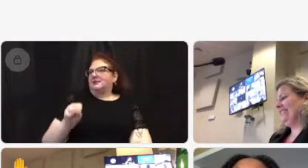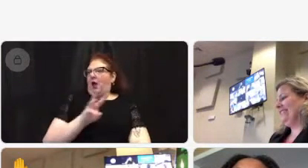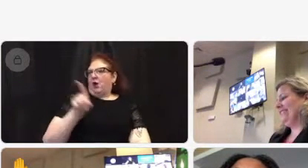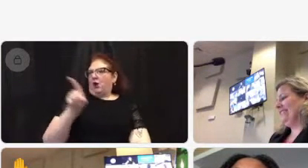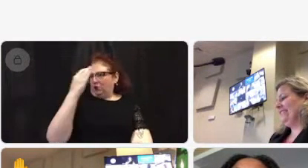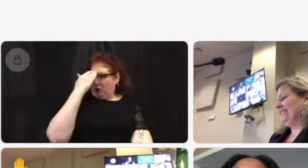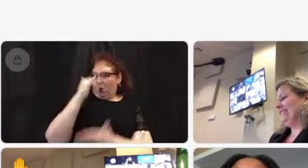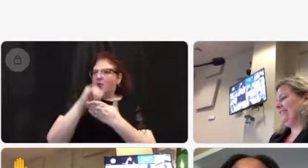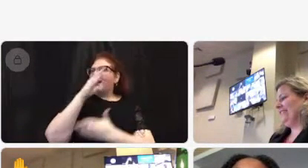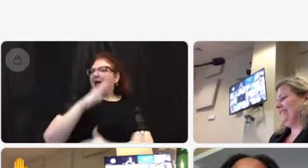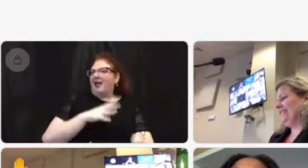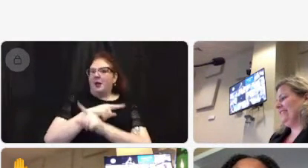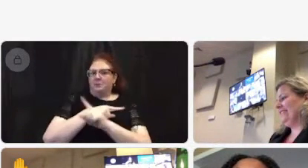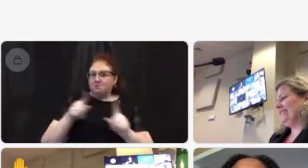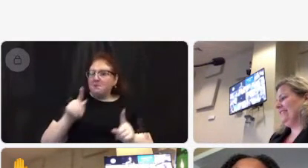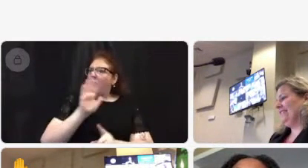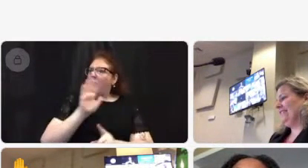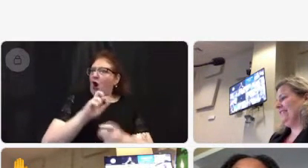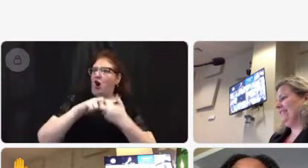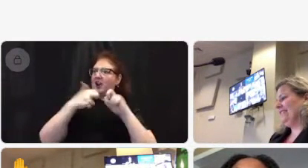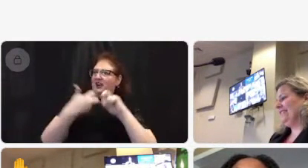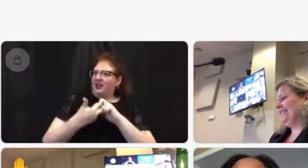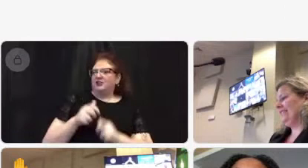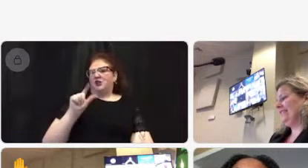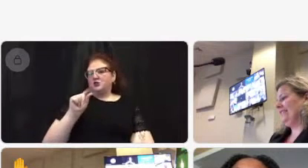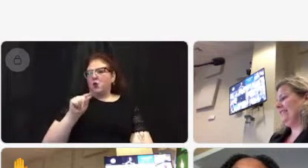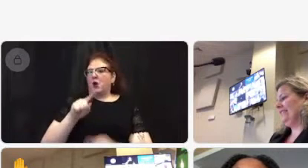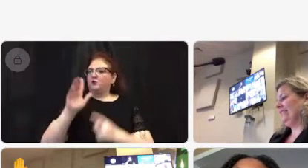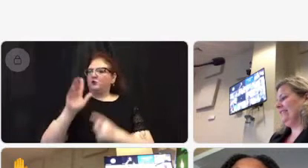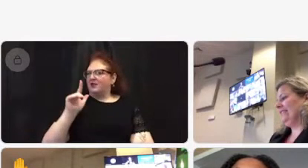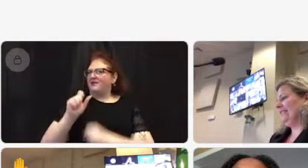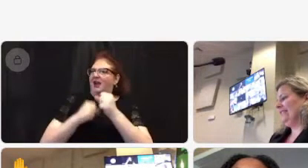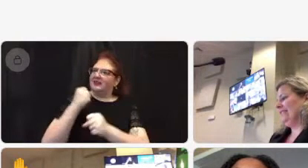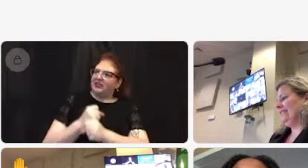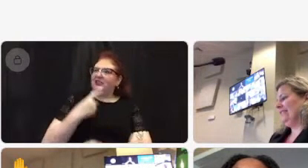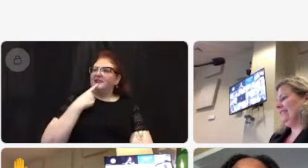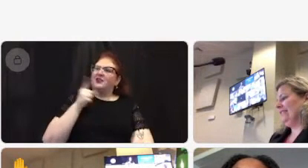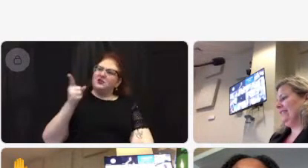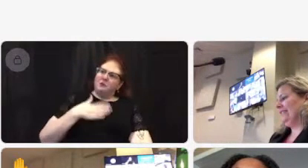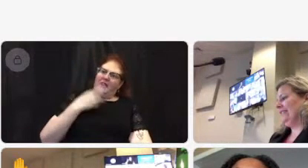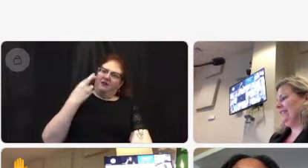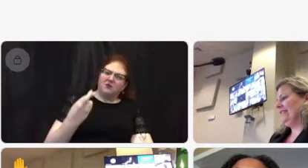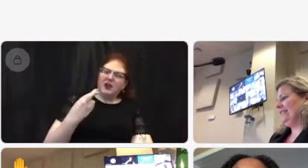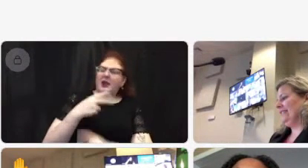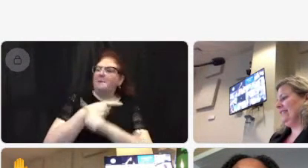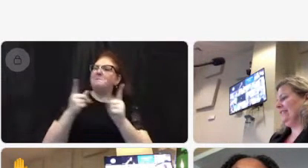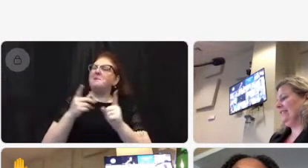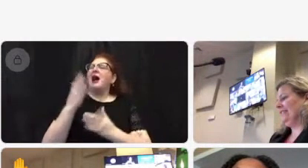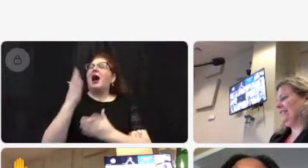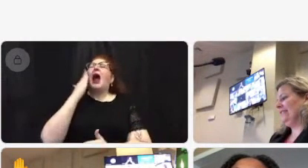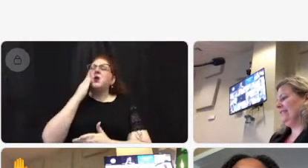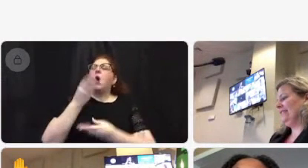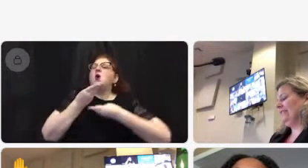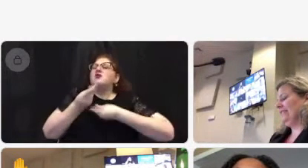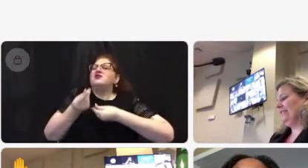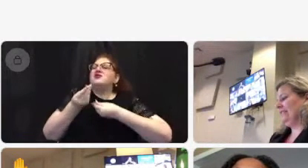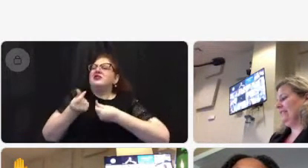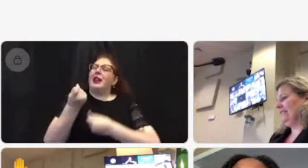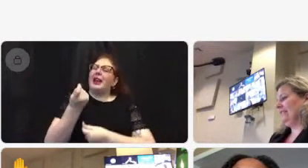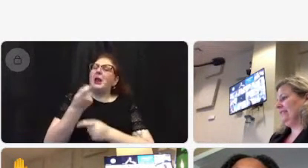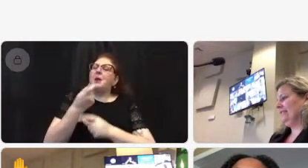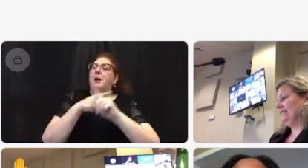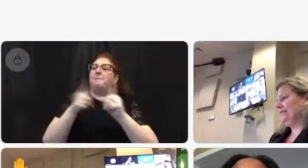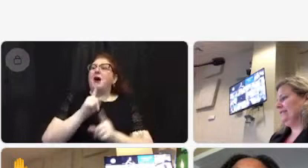been on the thing for 25 years. You're my friend. You go, and it was a good natured. But